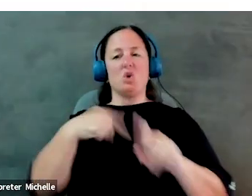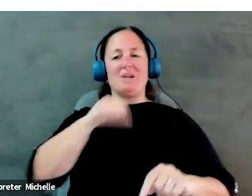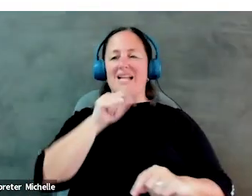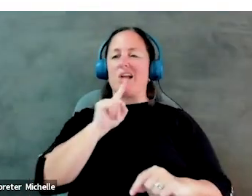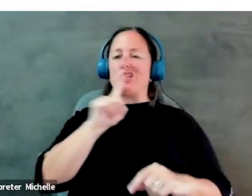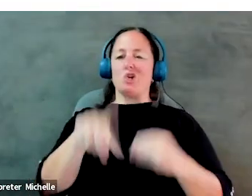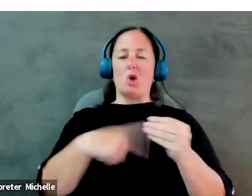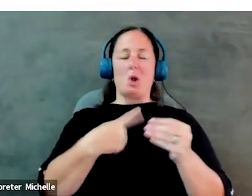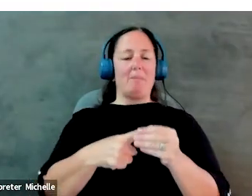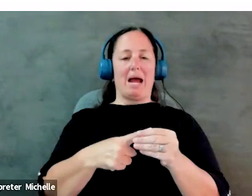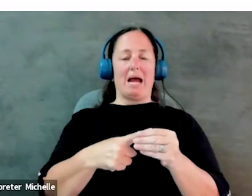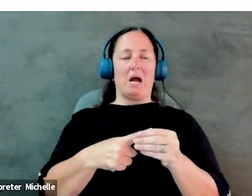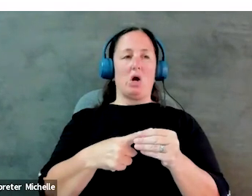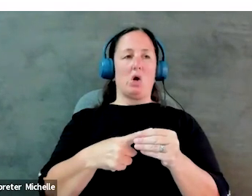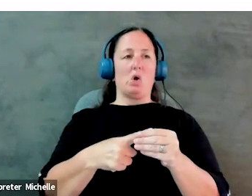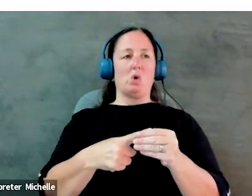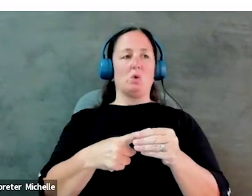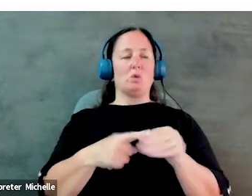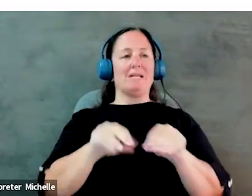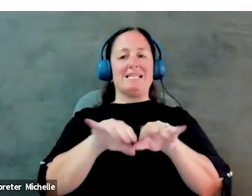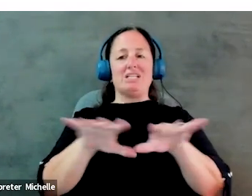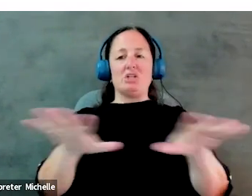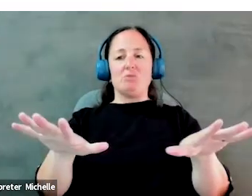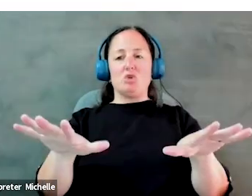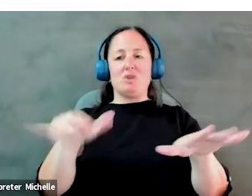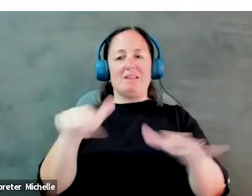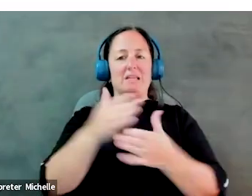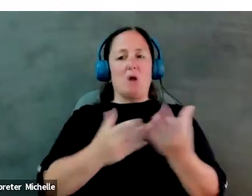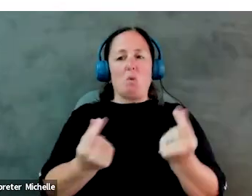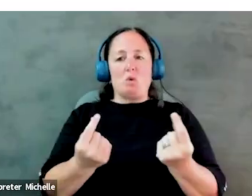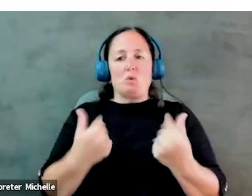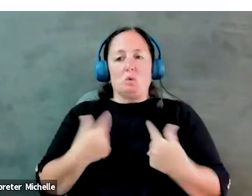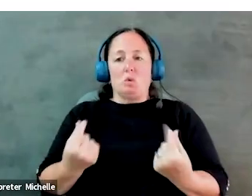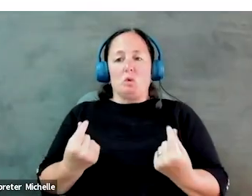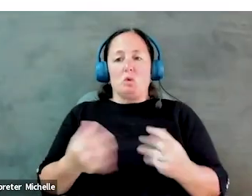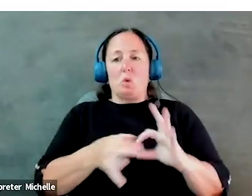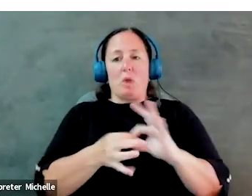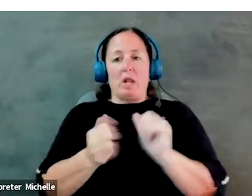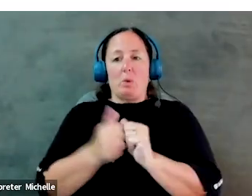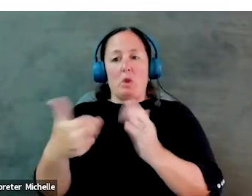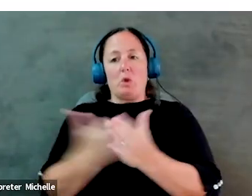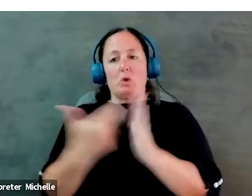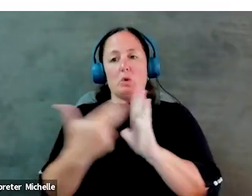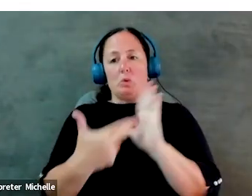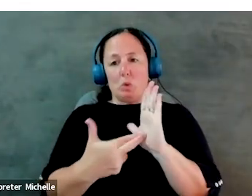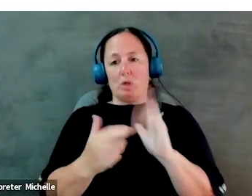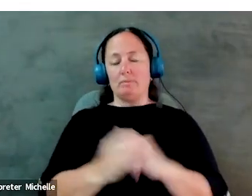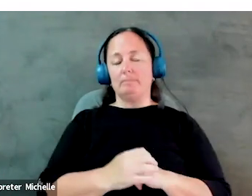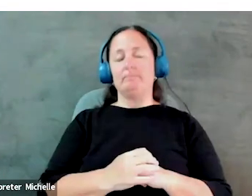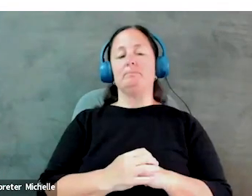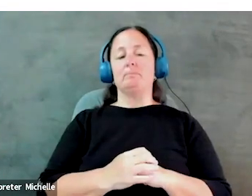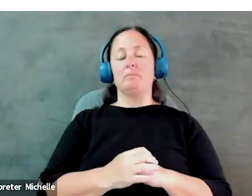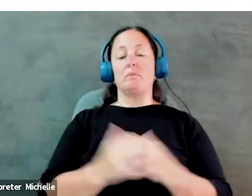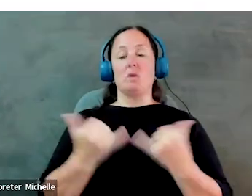weren't too sure about what was the distribution of this element and what could we do regarding it to mitigate